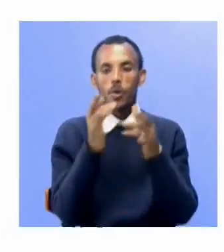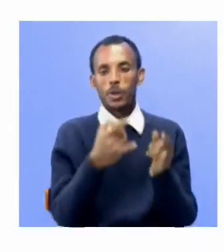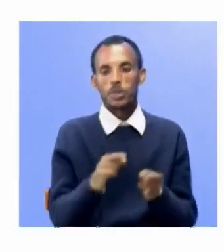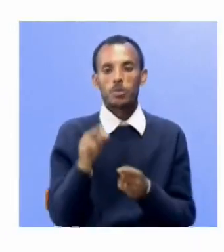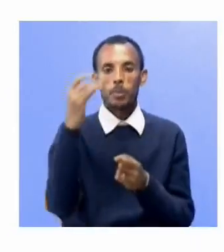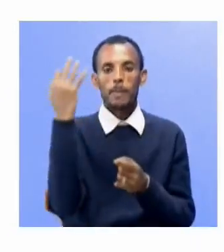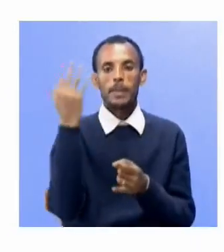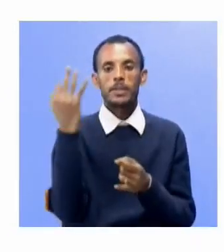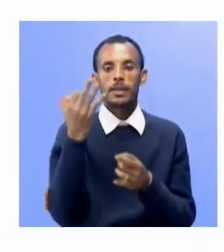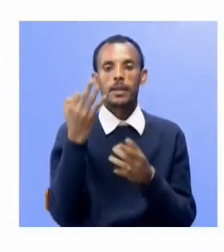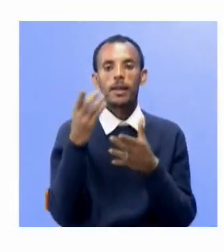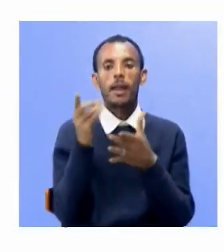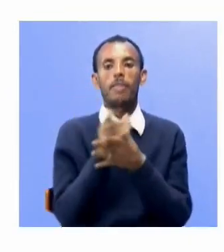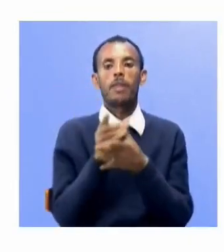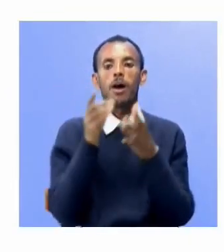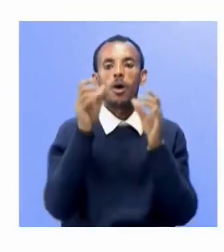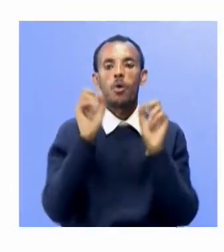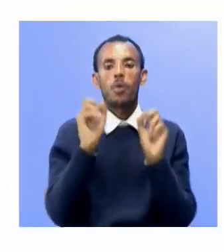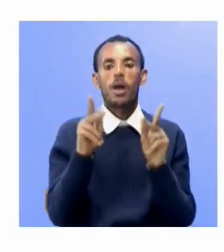data. Okay.